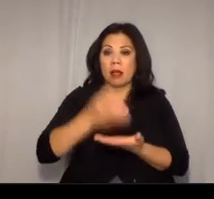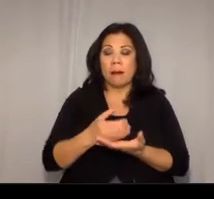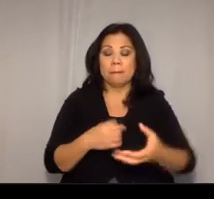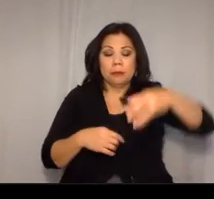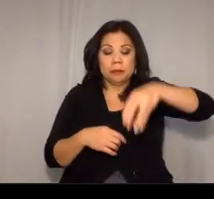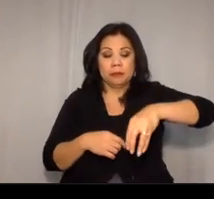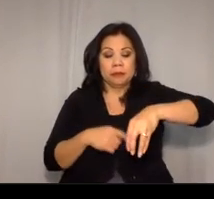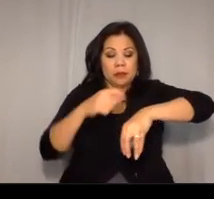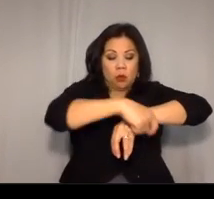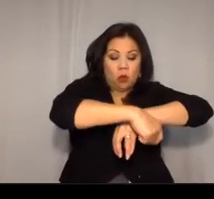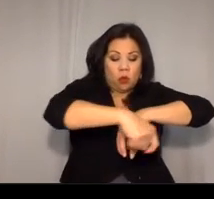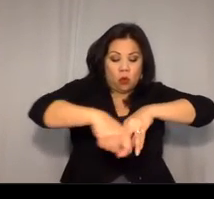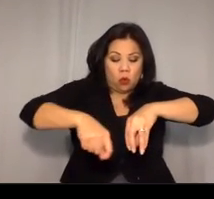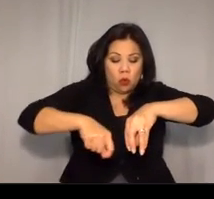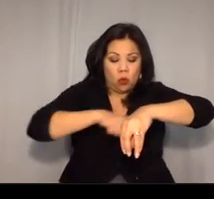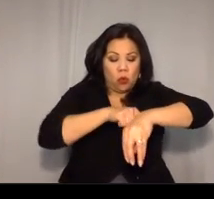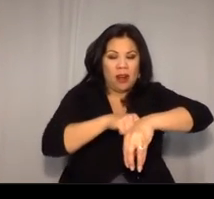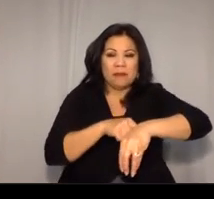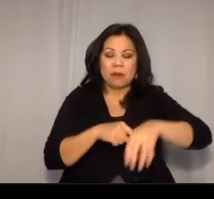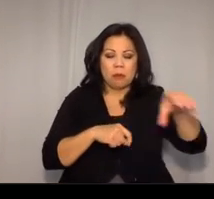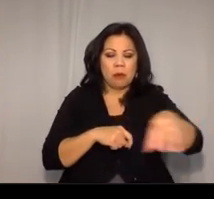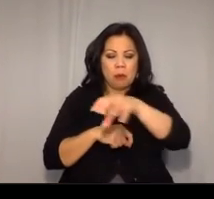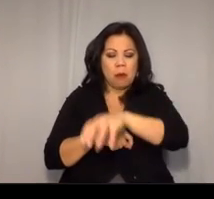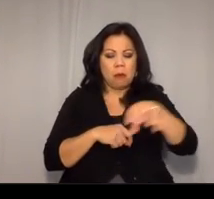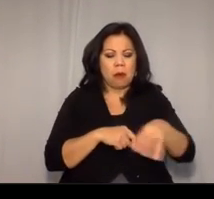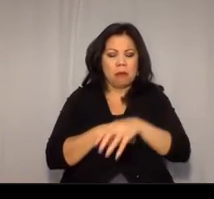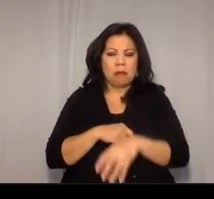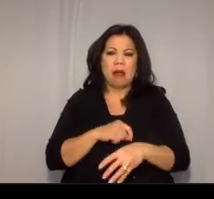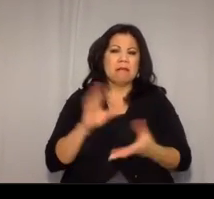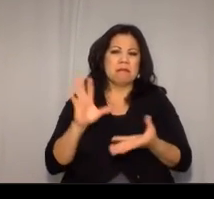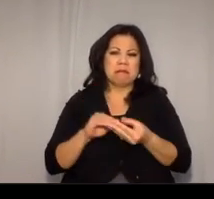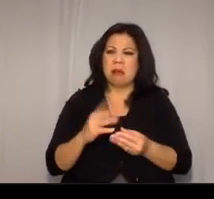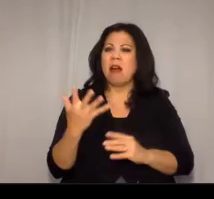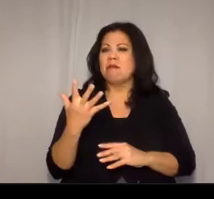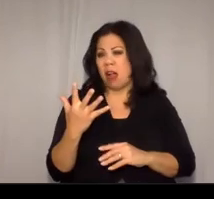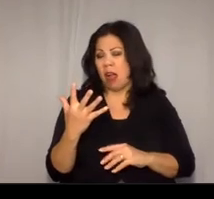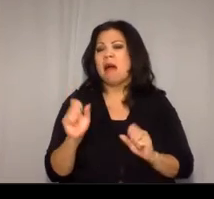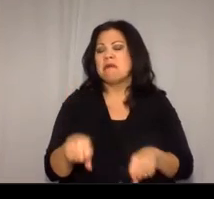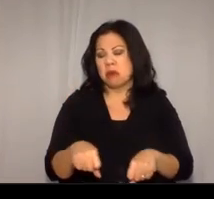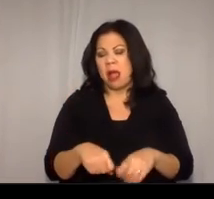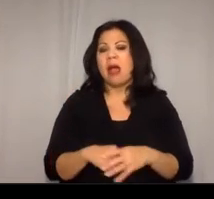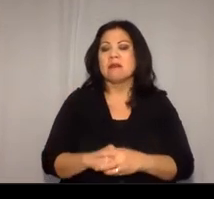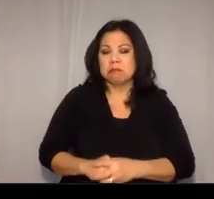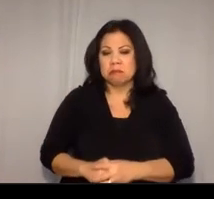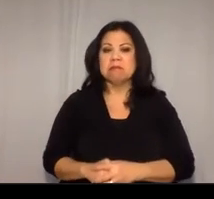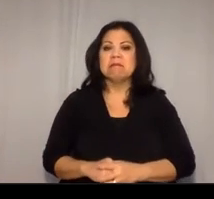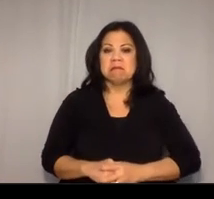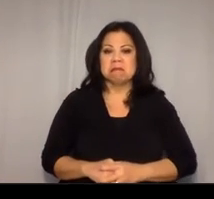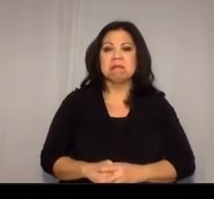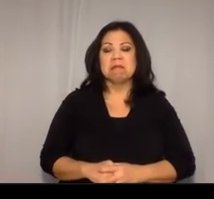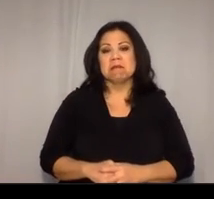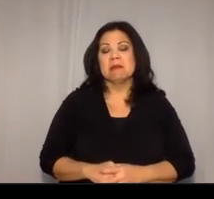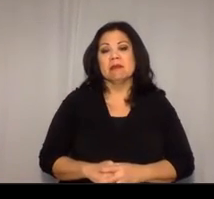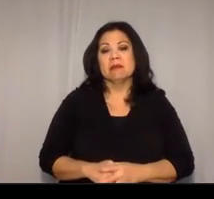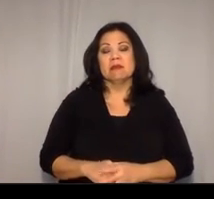cup. You can fit 5 circles on a regular page.